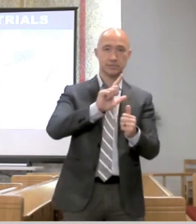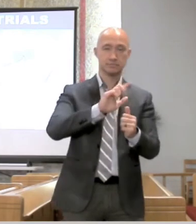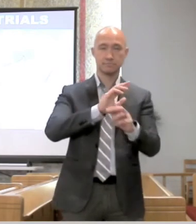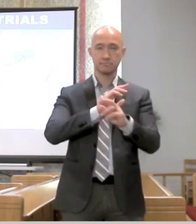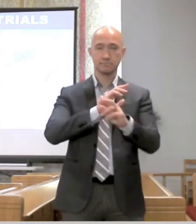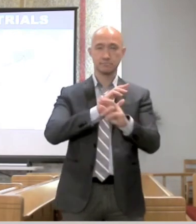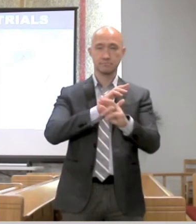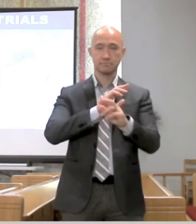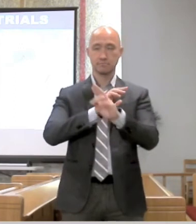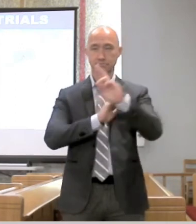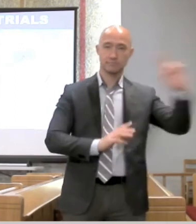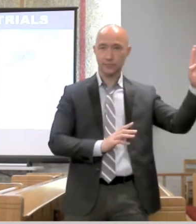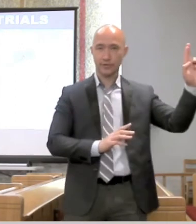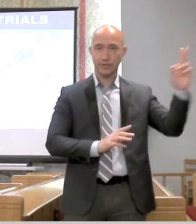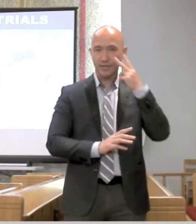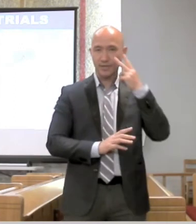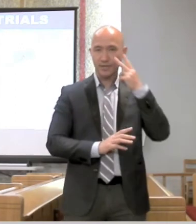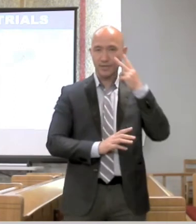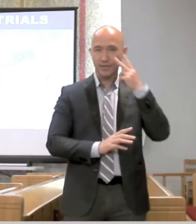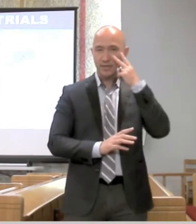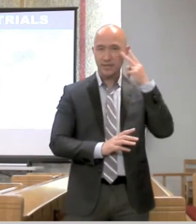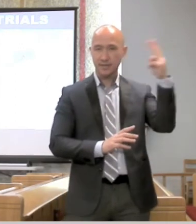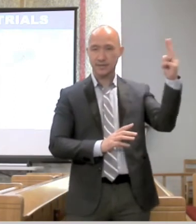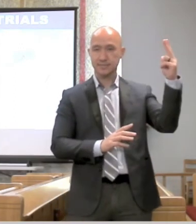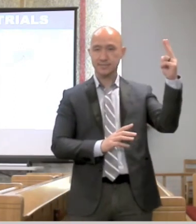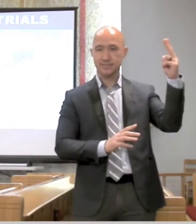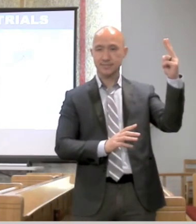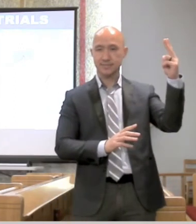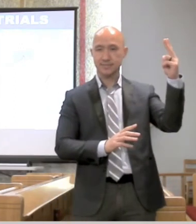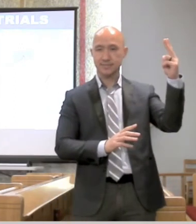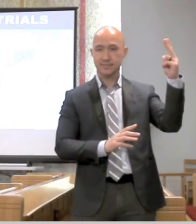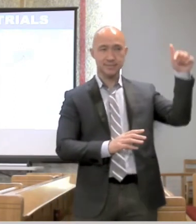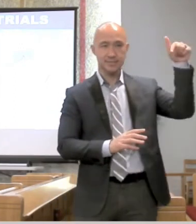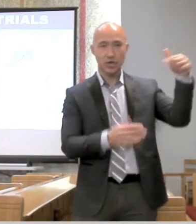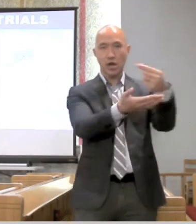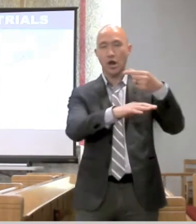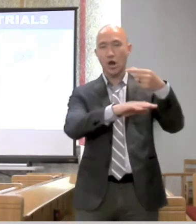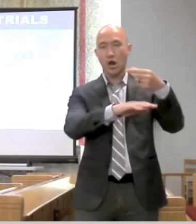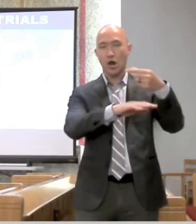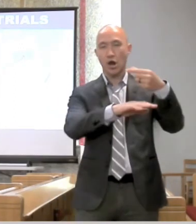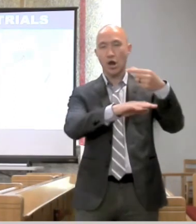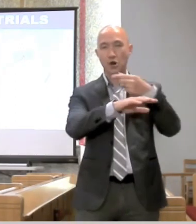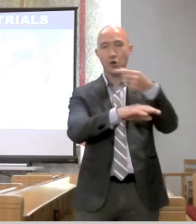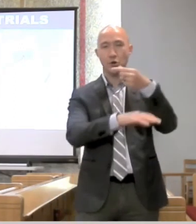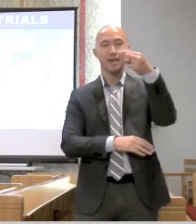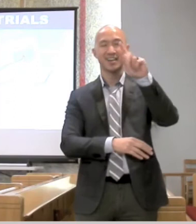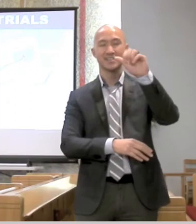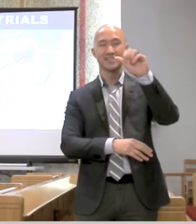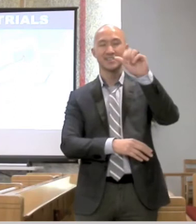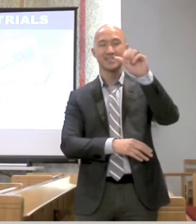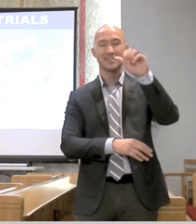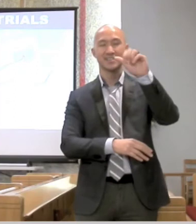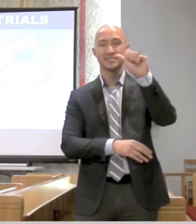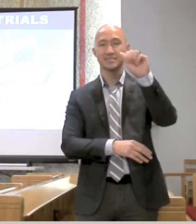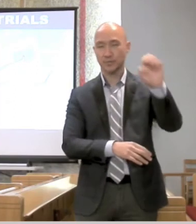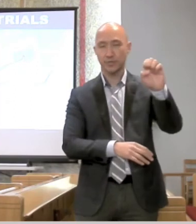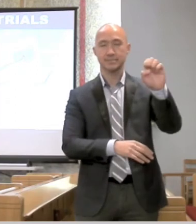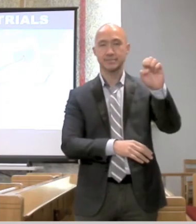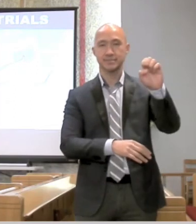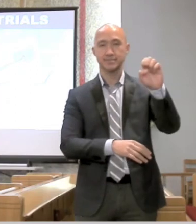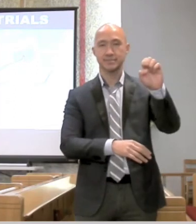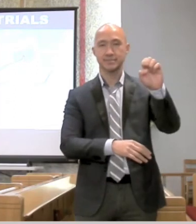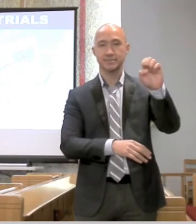your right. There's a little circle out there where the garden is right outside the city walls of Jerusalem. So that's where we're picking up the